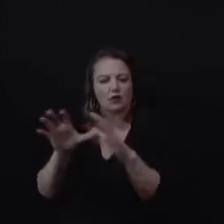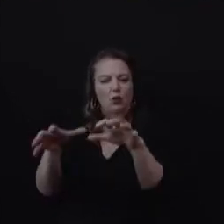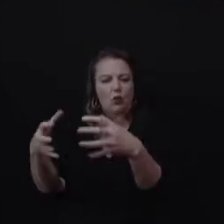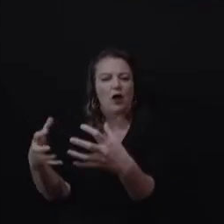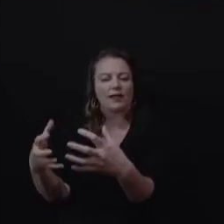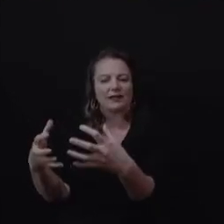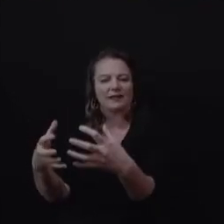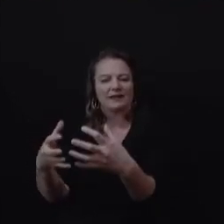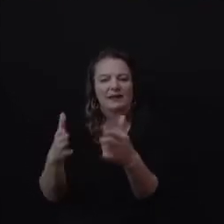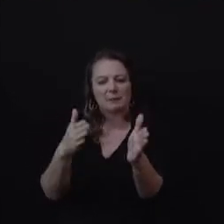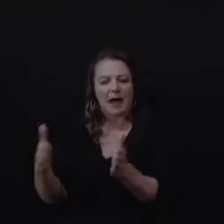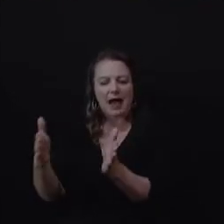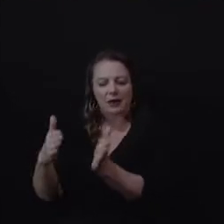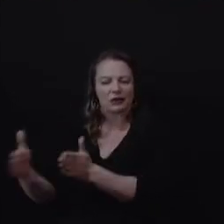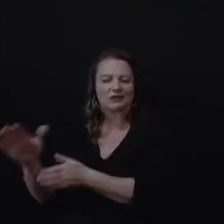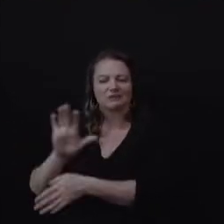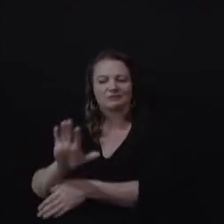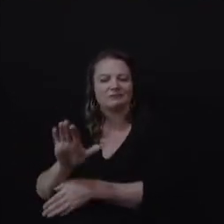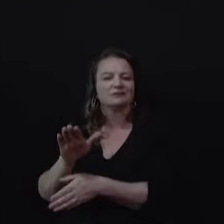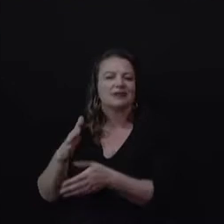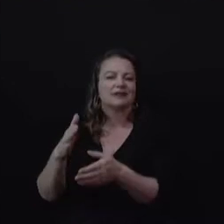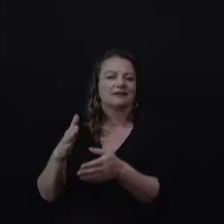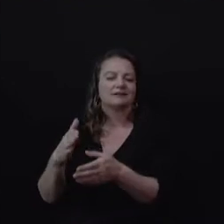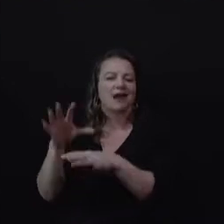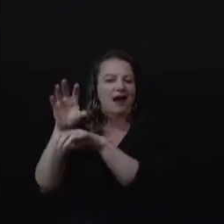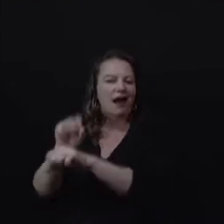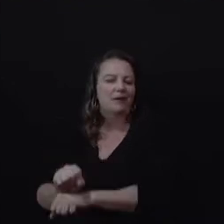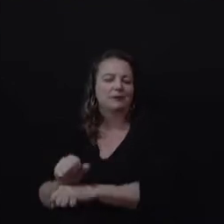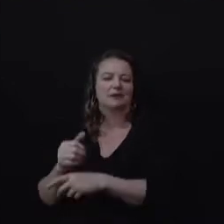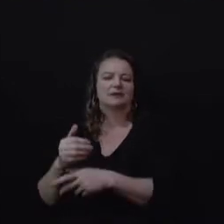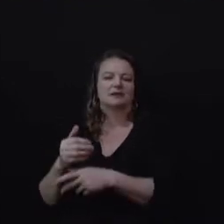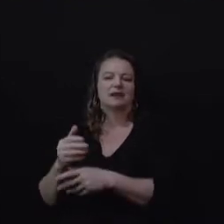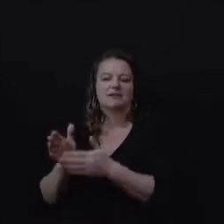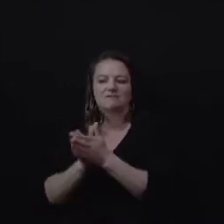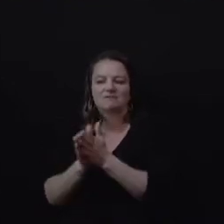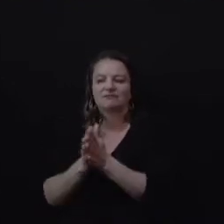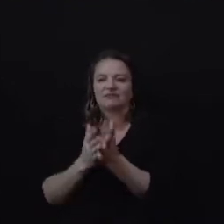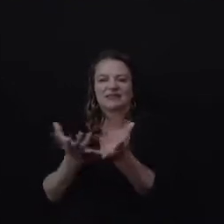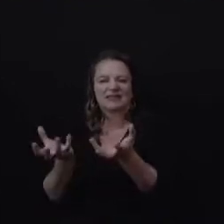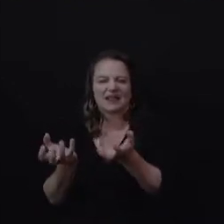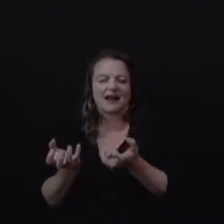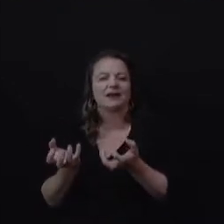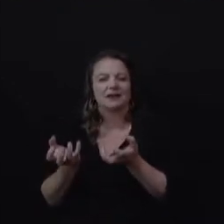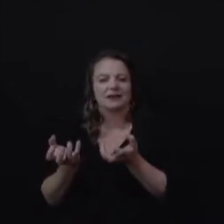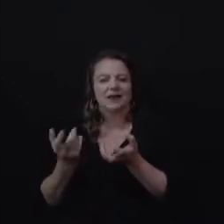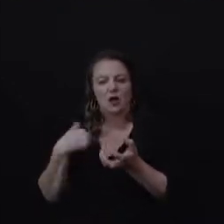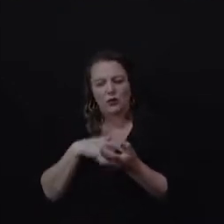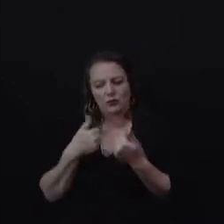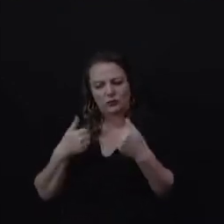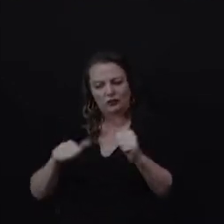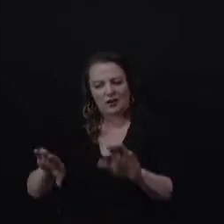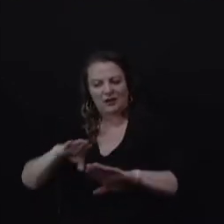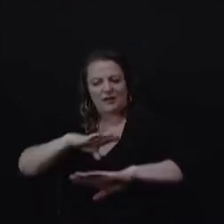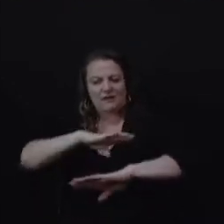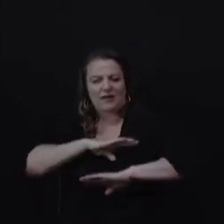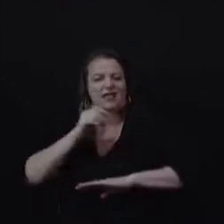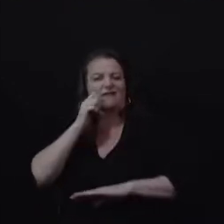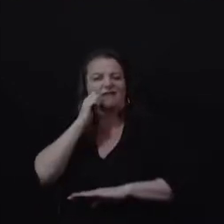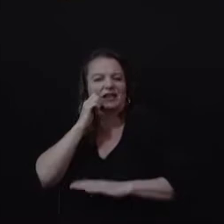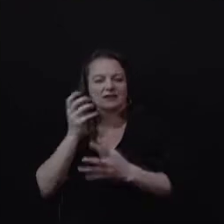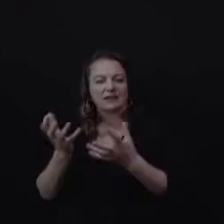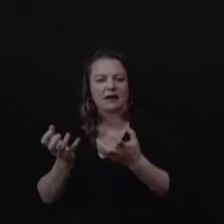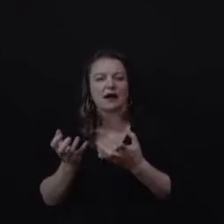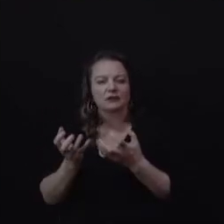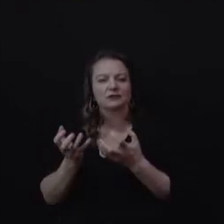the patterns, the habits, the passions, the desires, when we were trying to fulfill the flesh